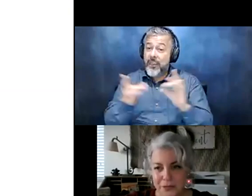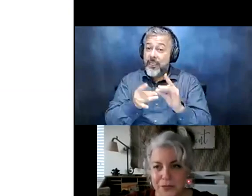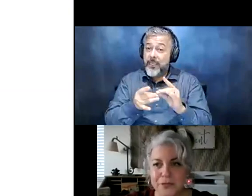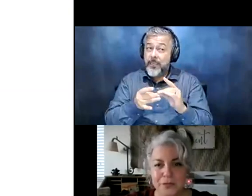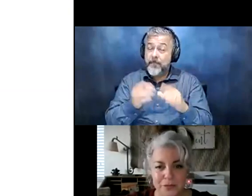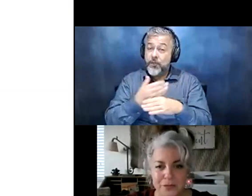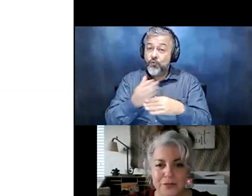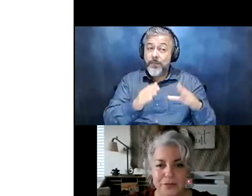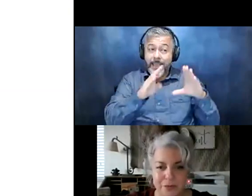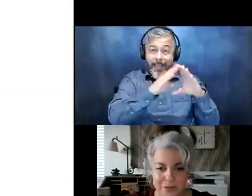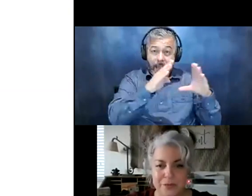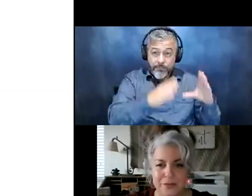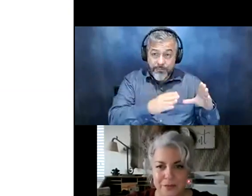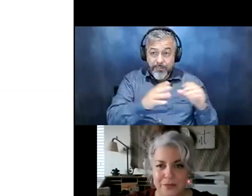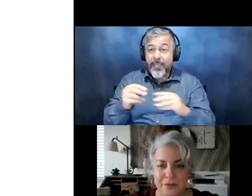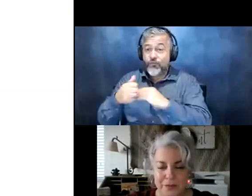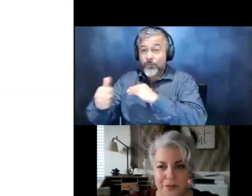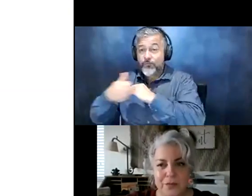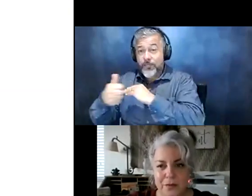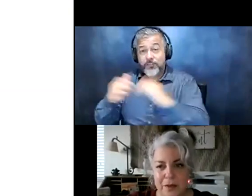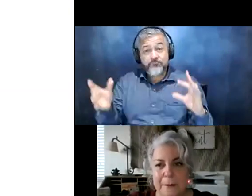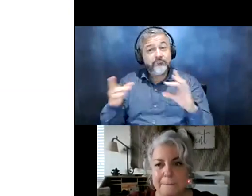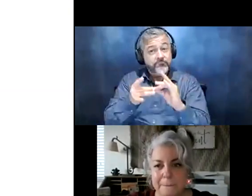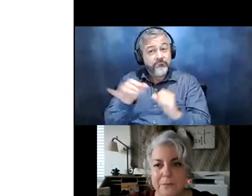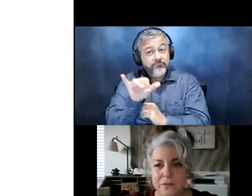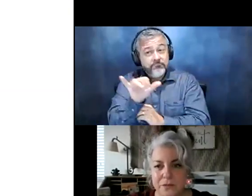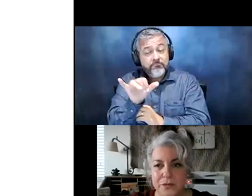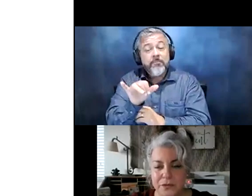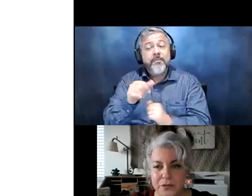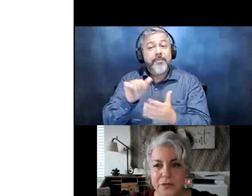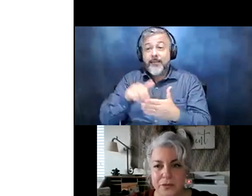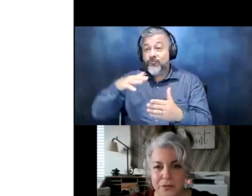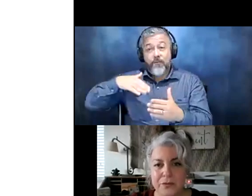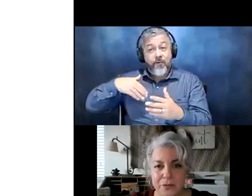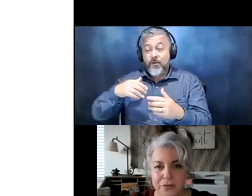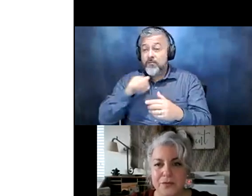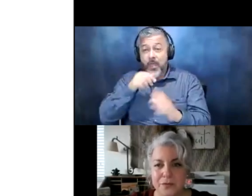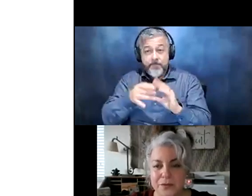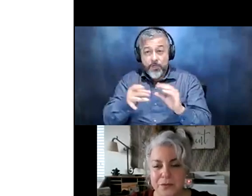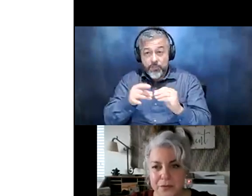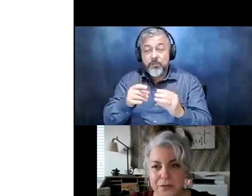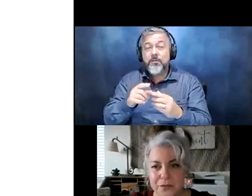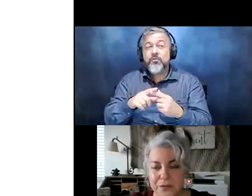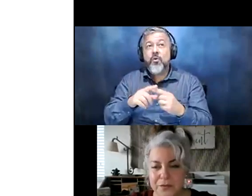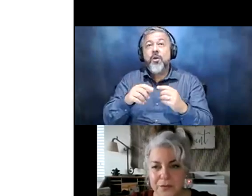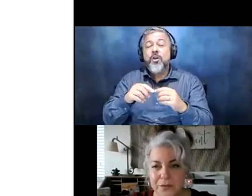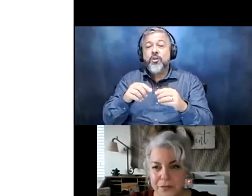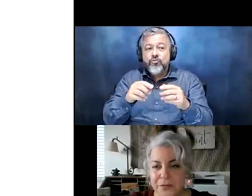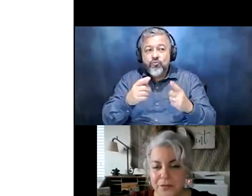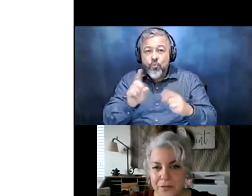mentioned, but when we talk about transit-oriented development, that's what we're talking about, and